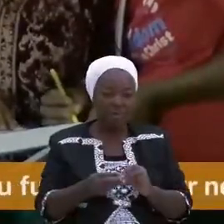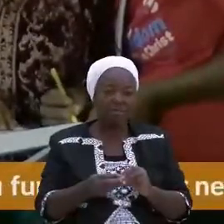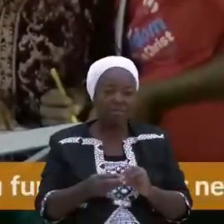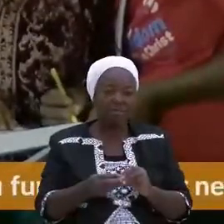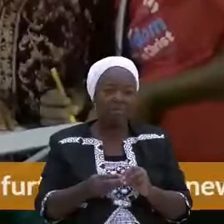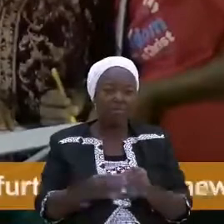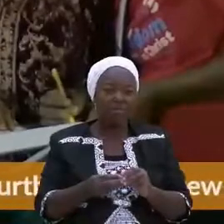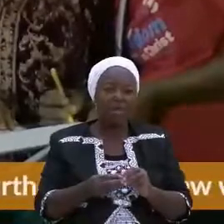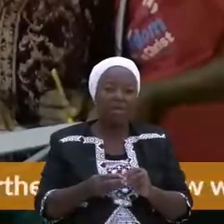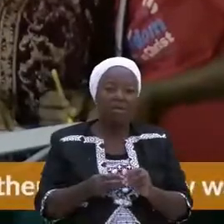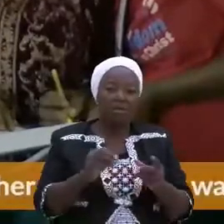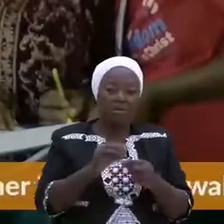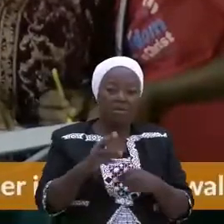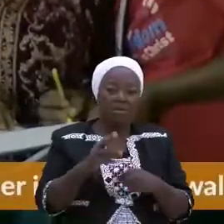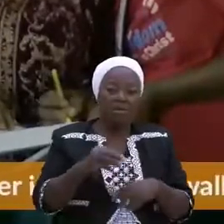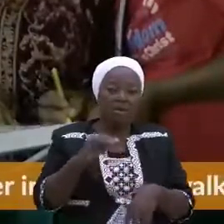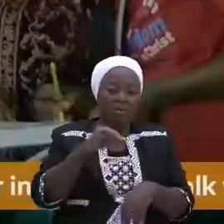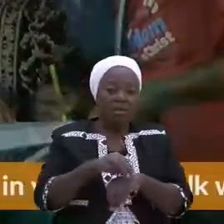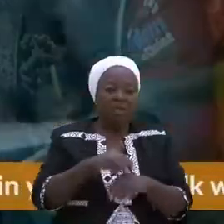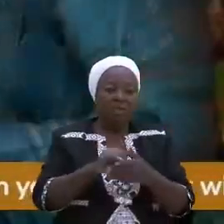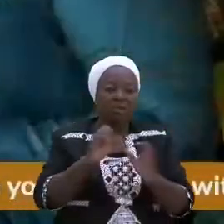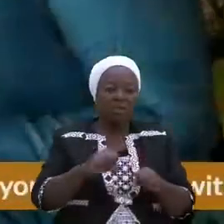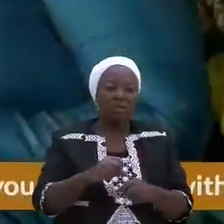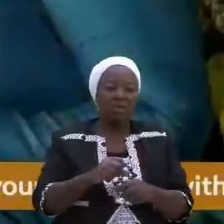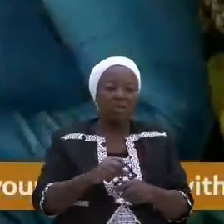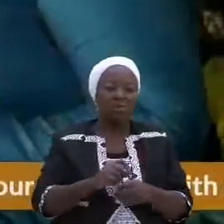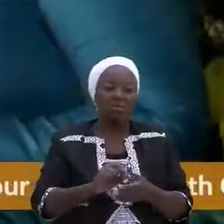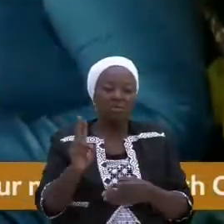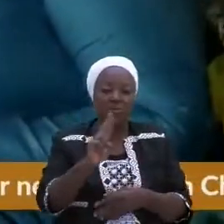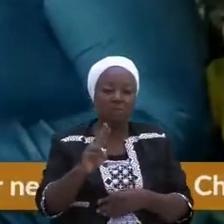address that you can use right now